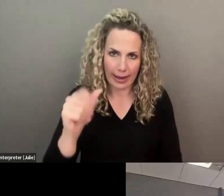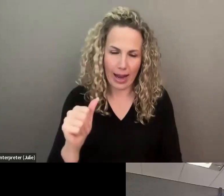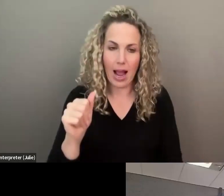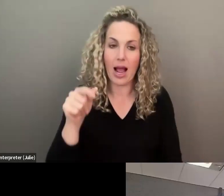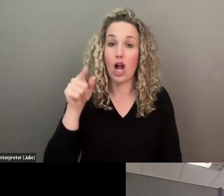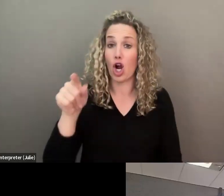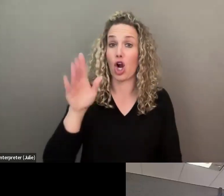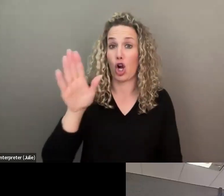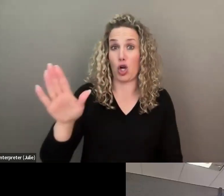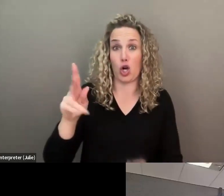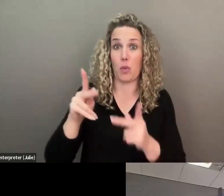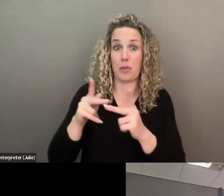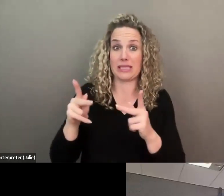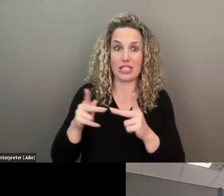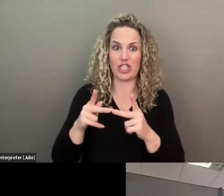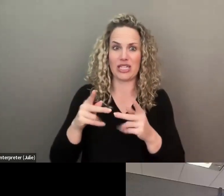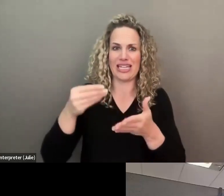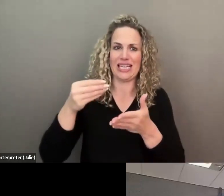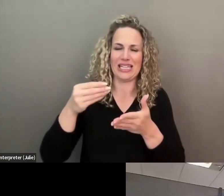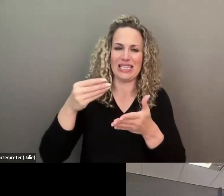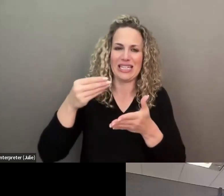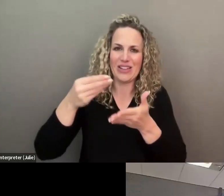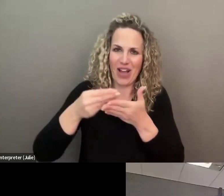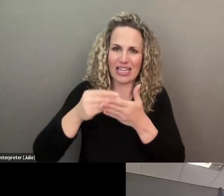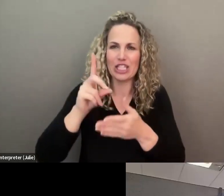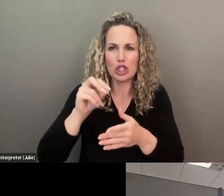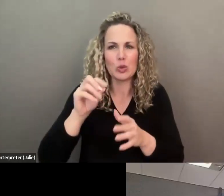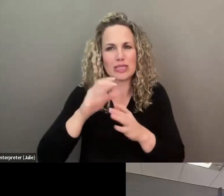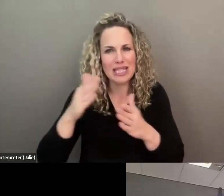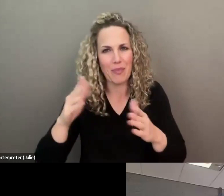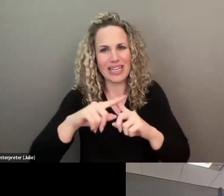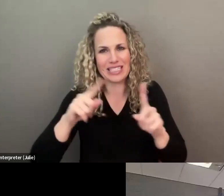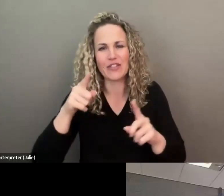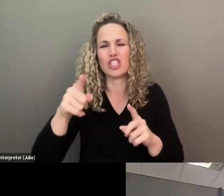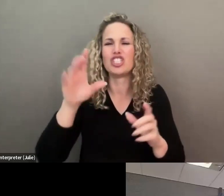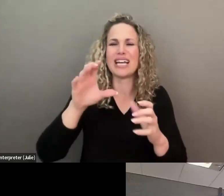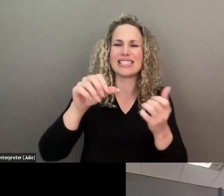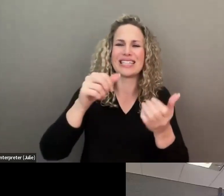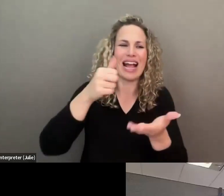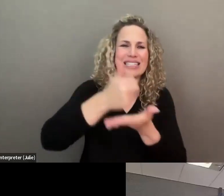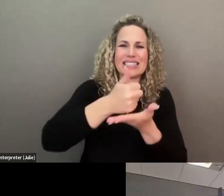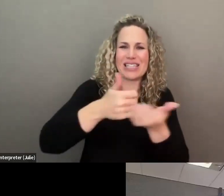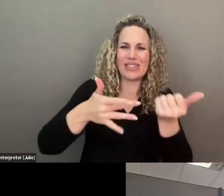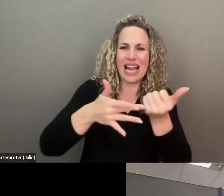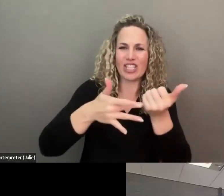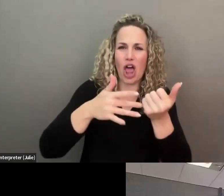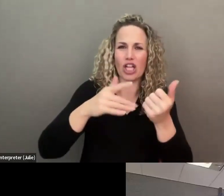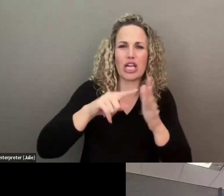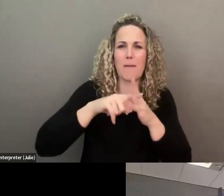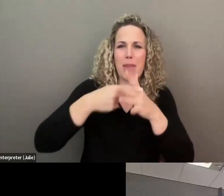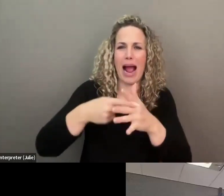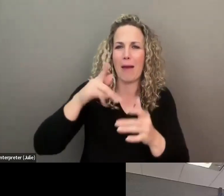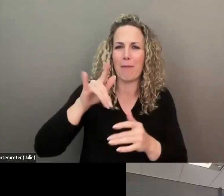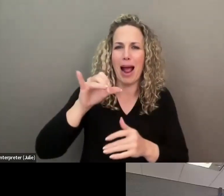Rhonda's position is funded to kind of do something different. She runs our assistive technology pilot for the next 2 years